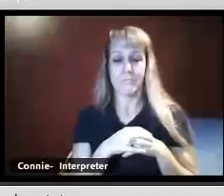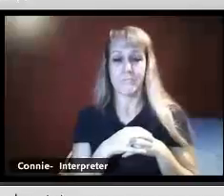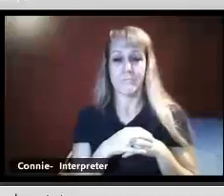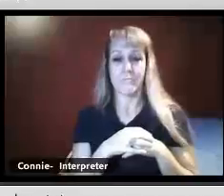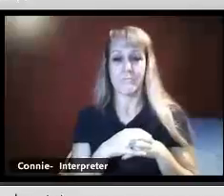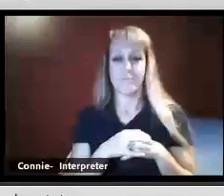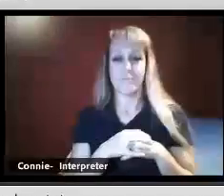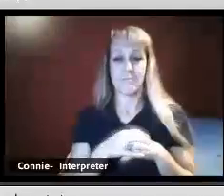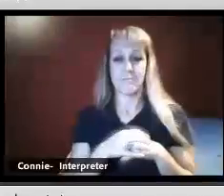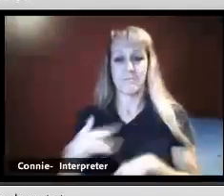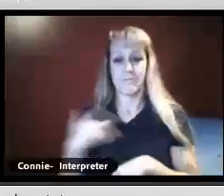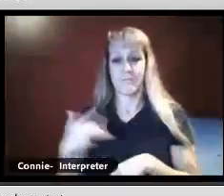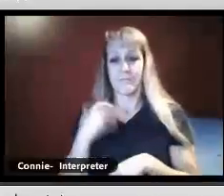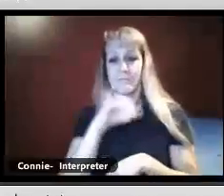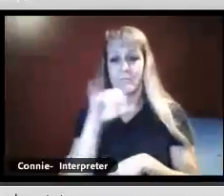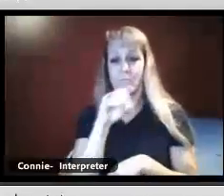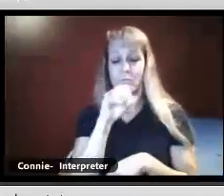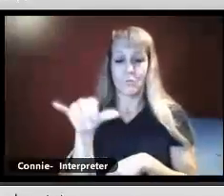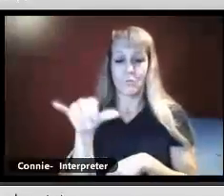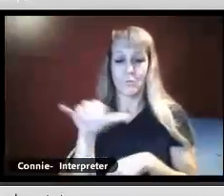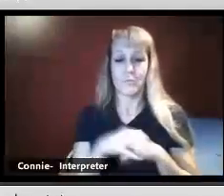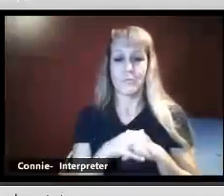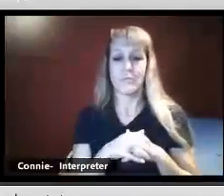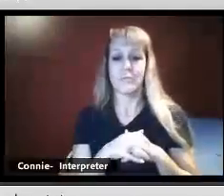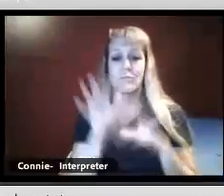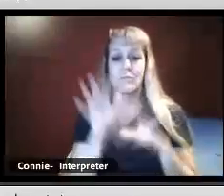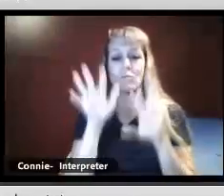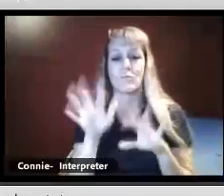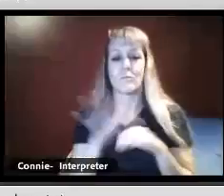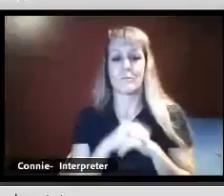feeling the joy? Great.